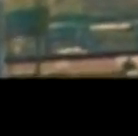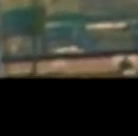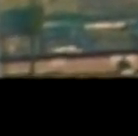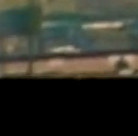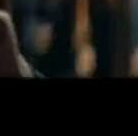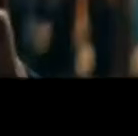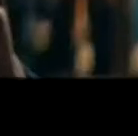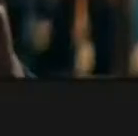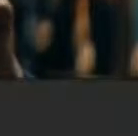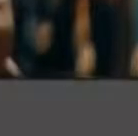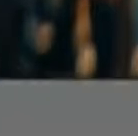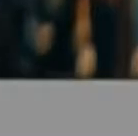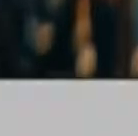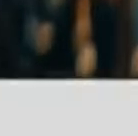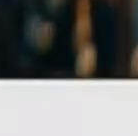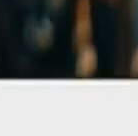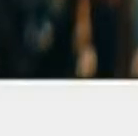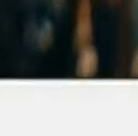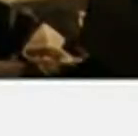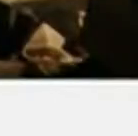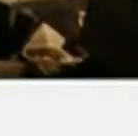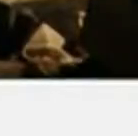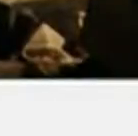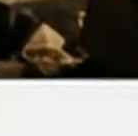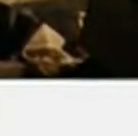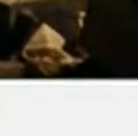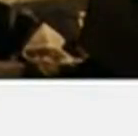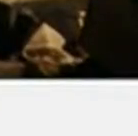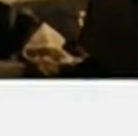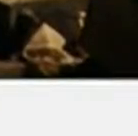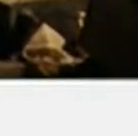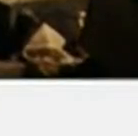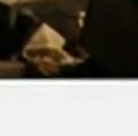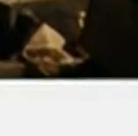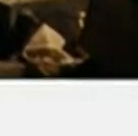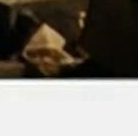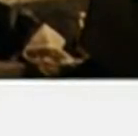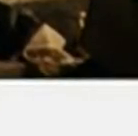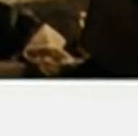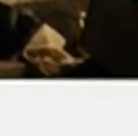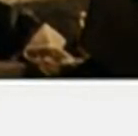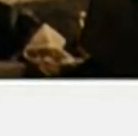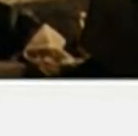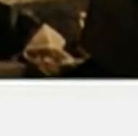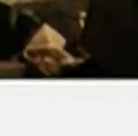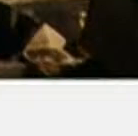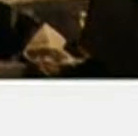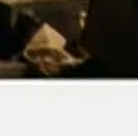Equity. Karibu member.